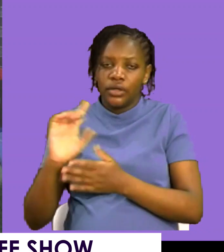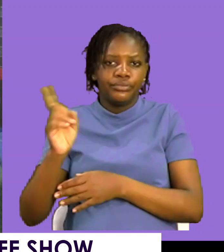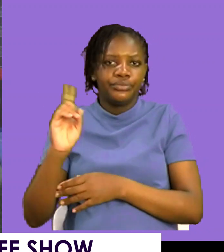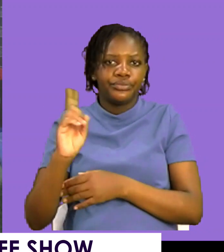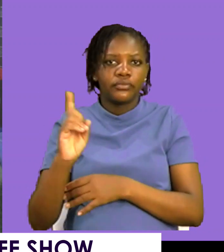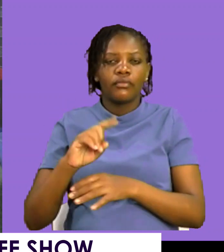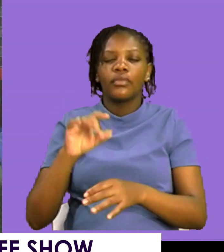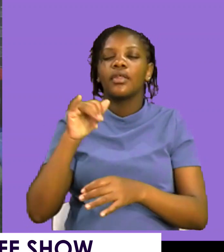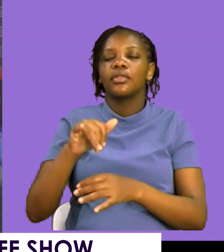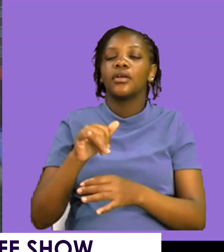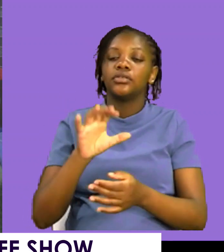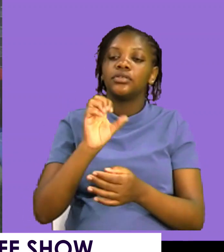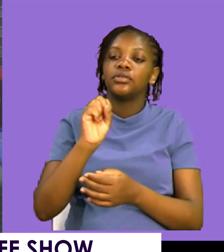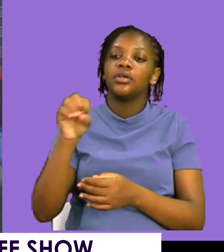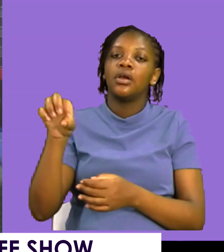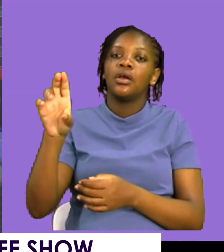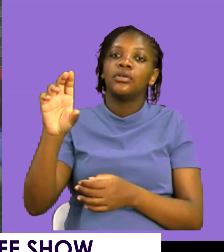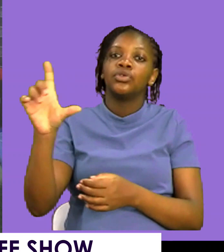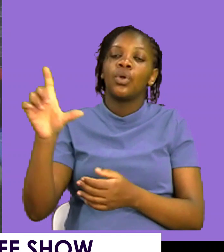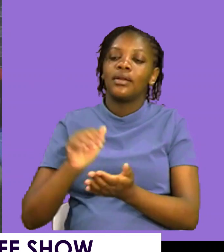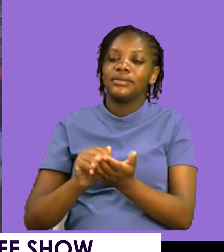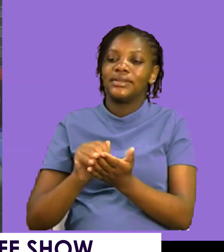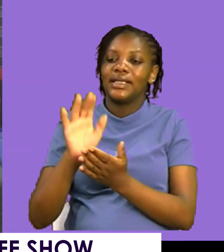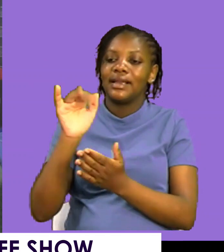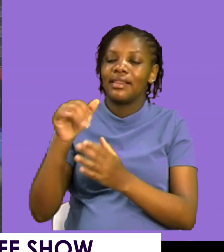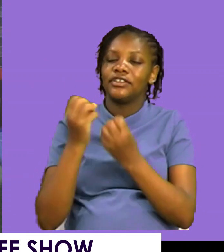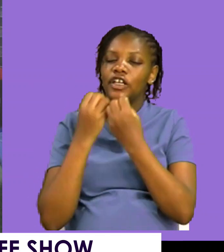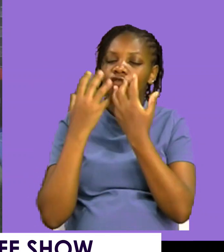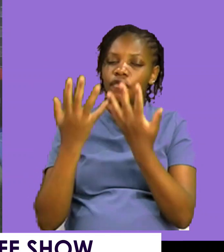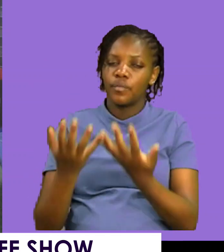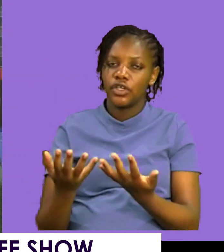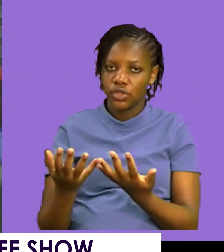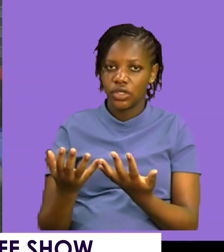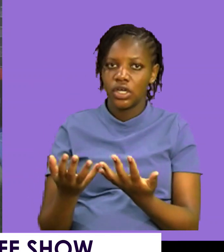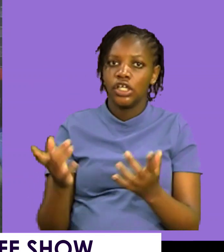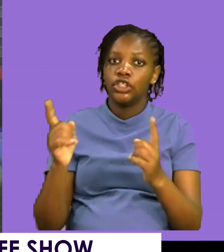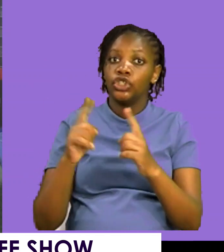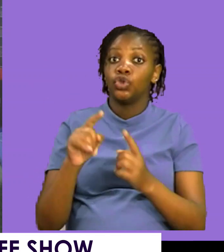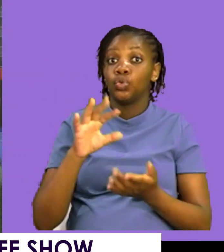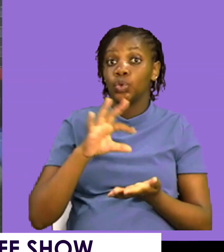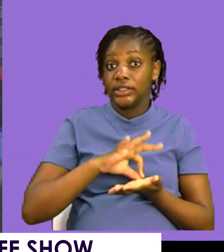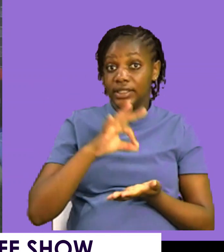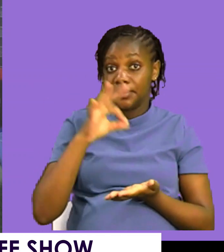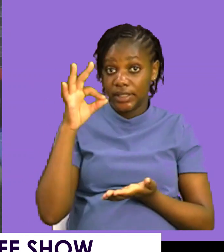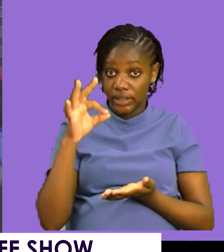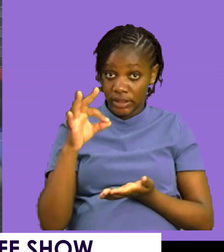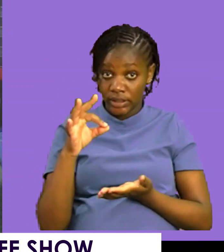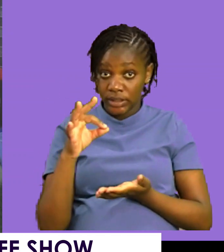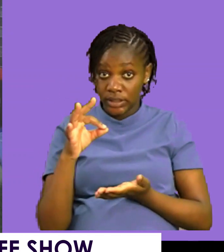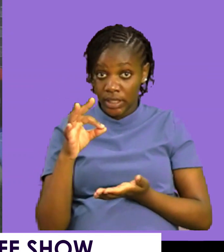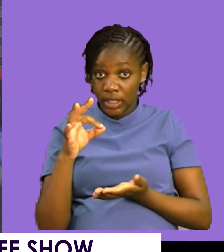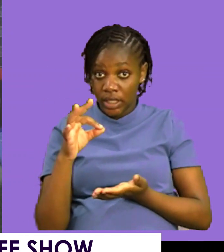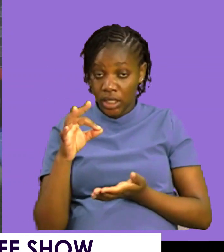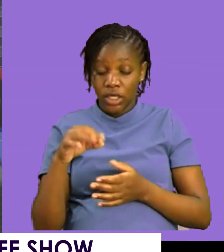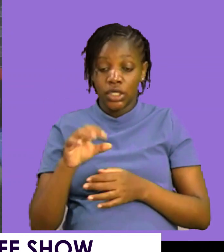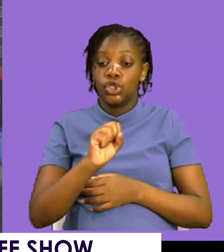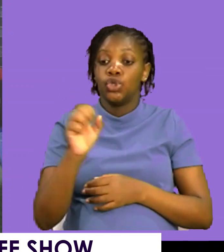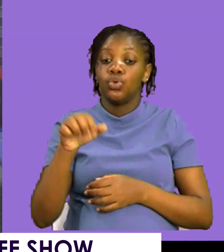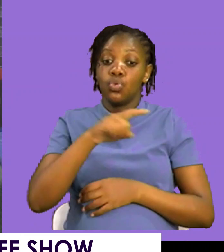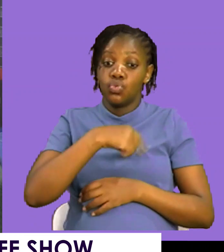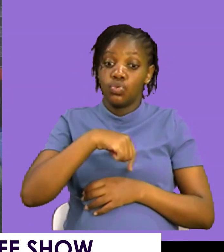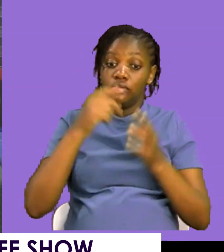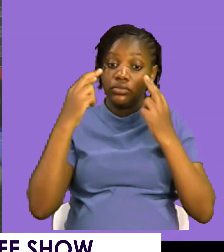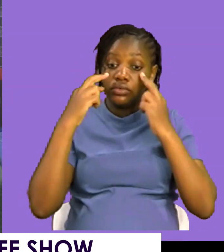And that soul sends that info to the spirit. So we see the soul as